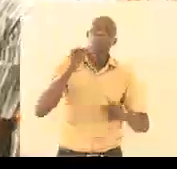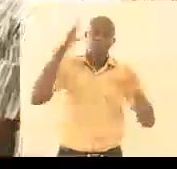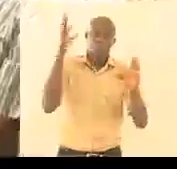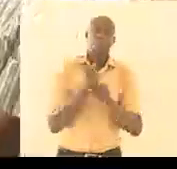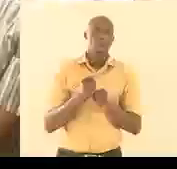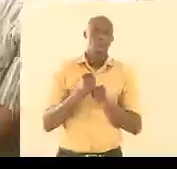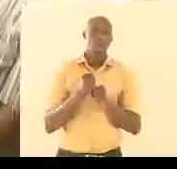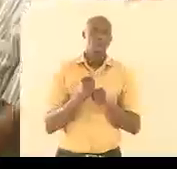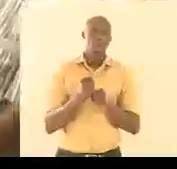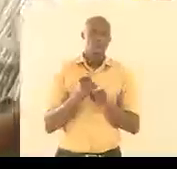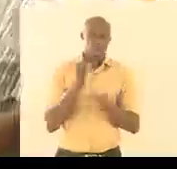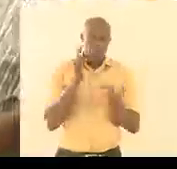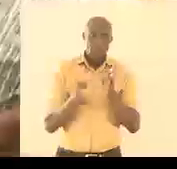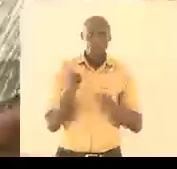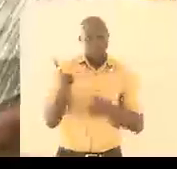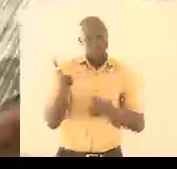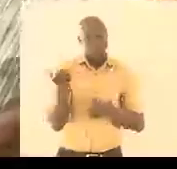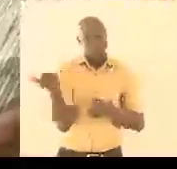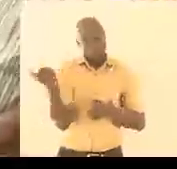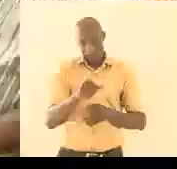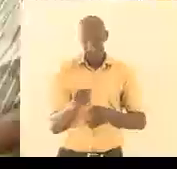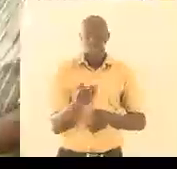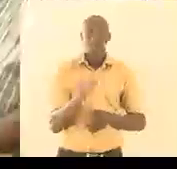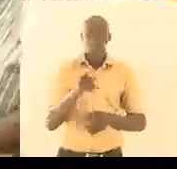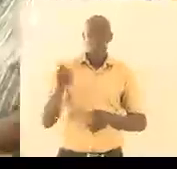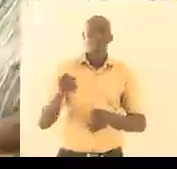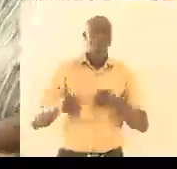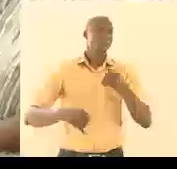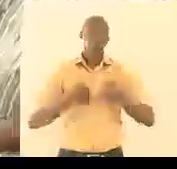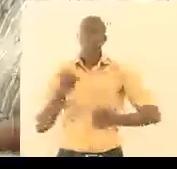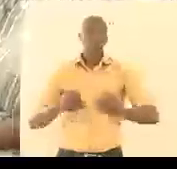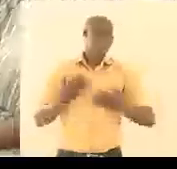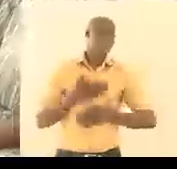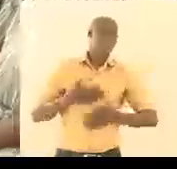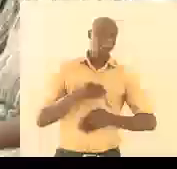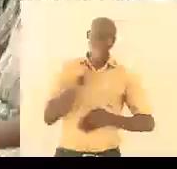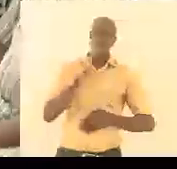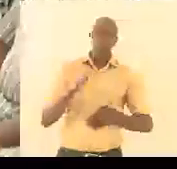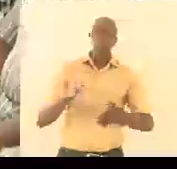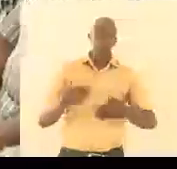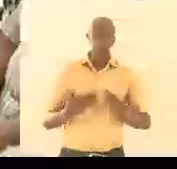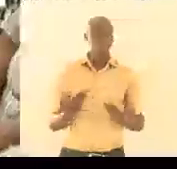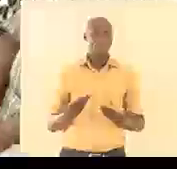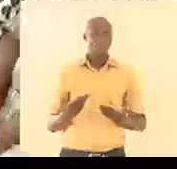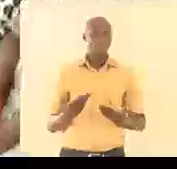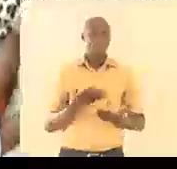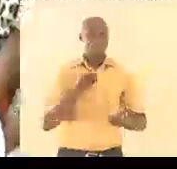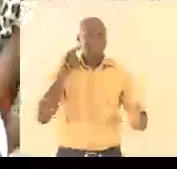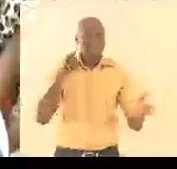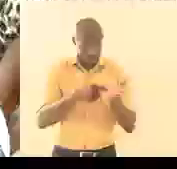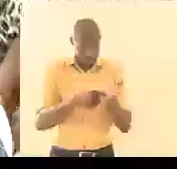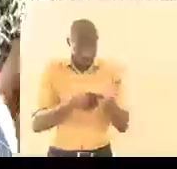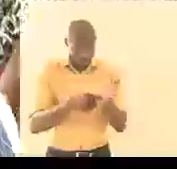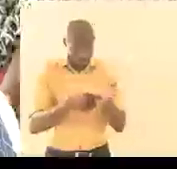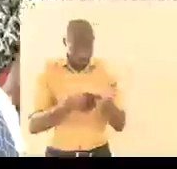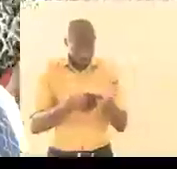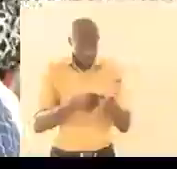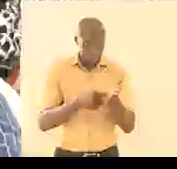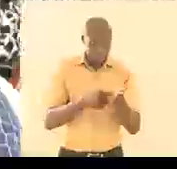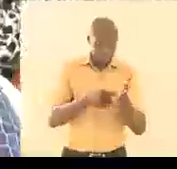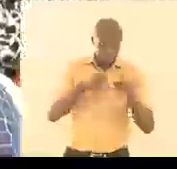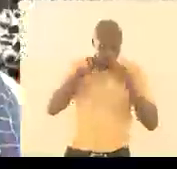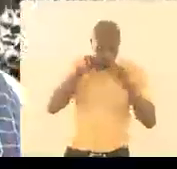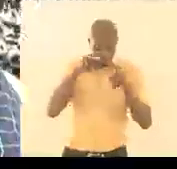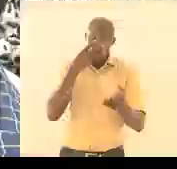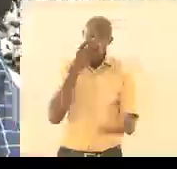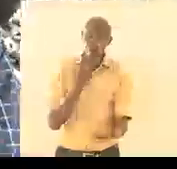winning? Is there any of you? Rejoice and be glad. And take note, just